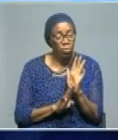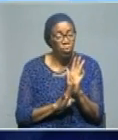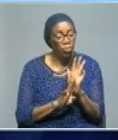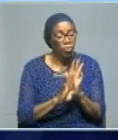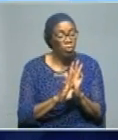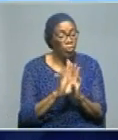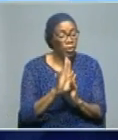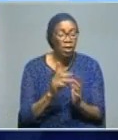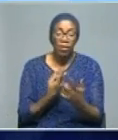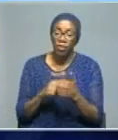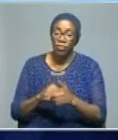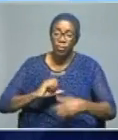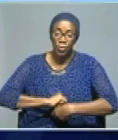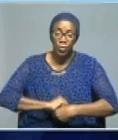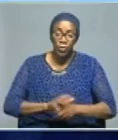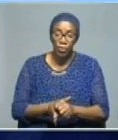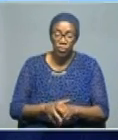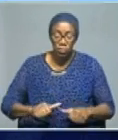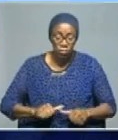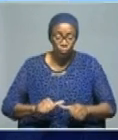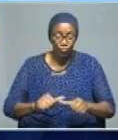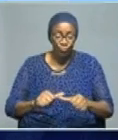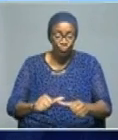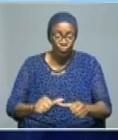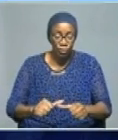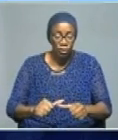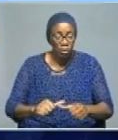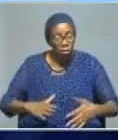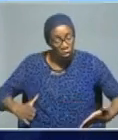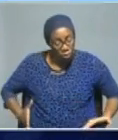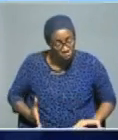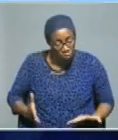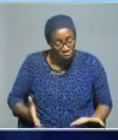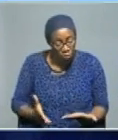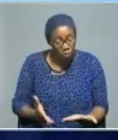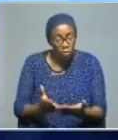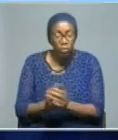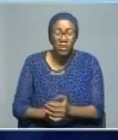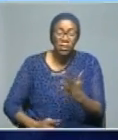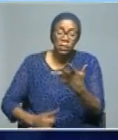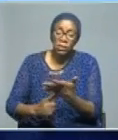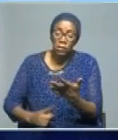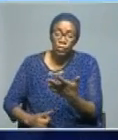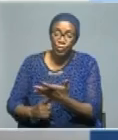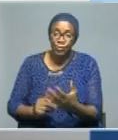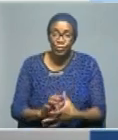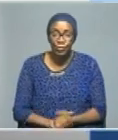COVID and we continue to promote technology and skills excellence in the